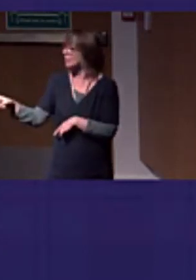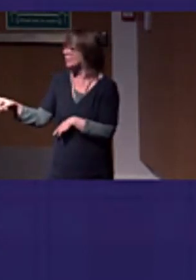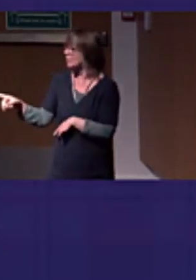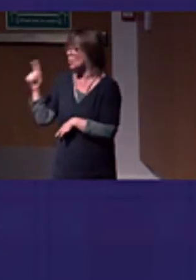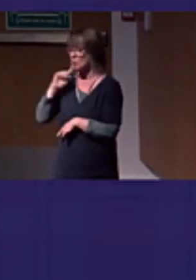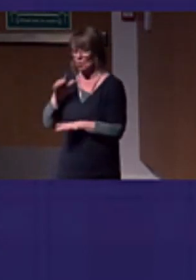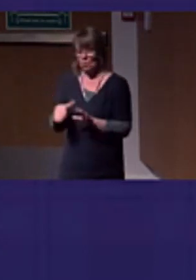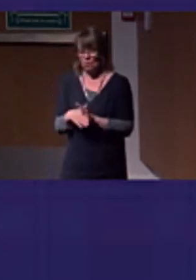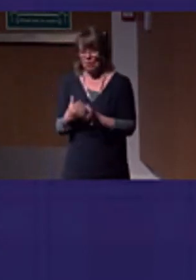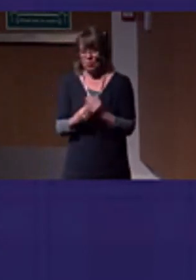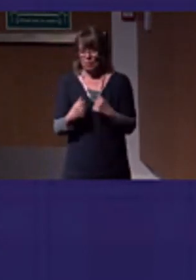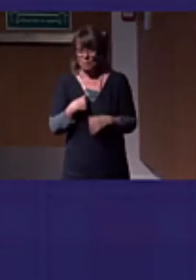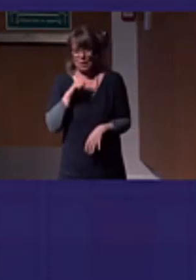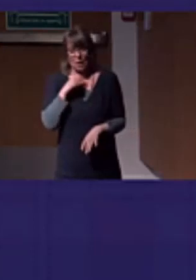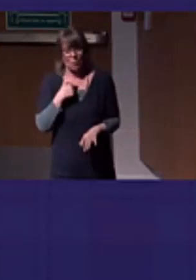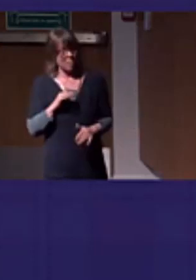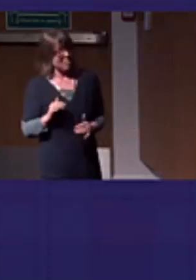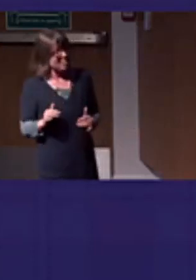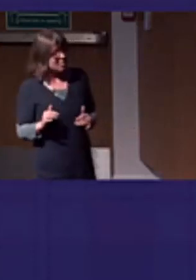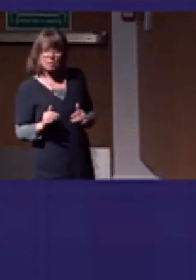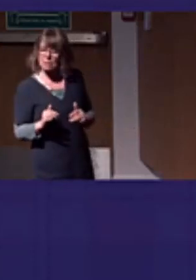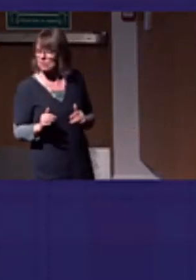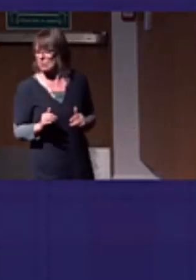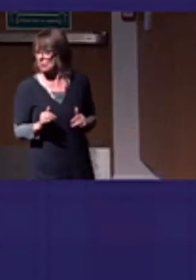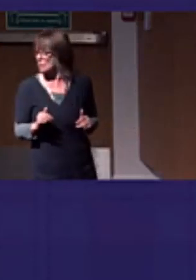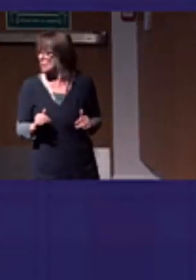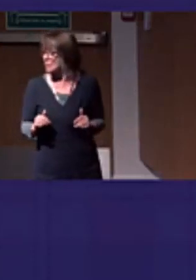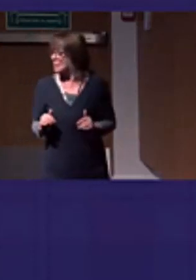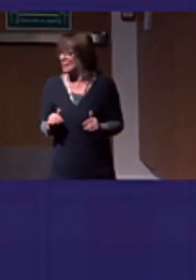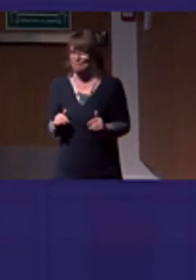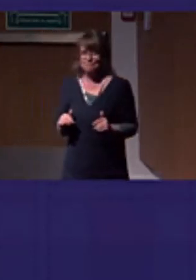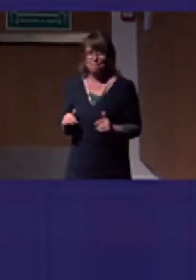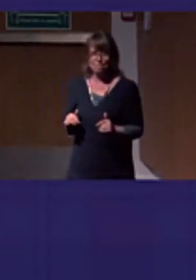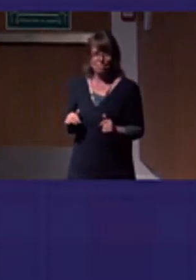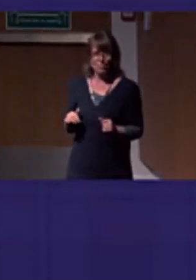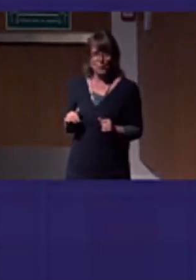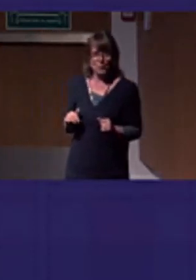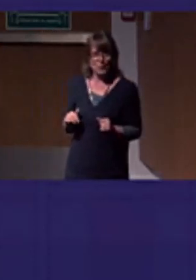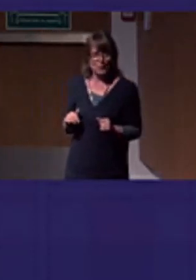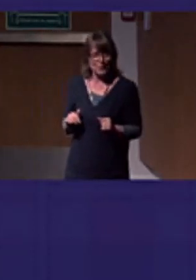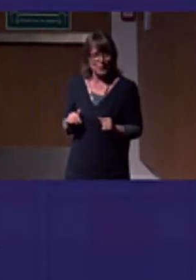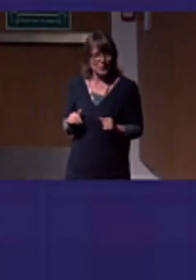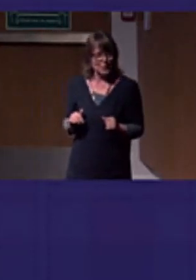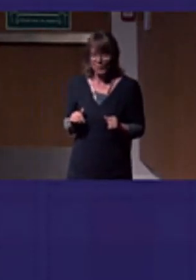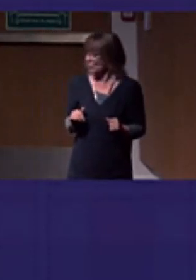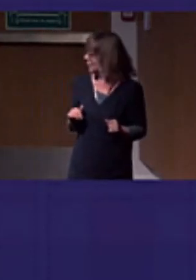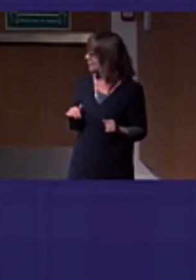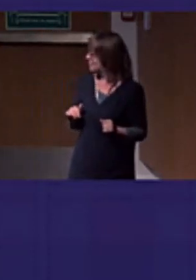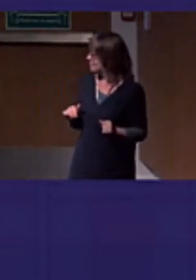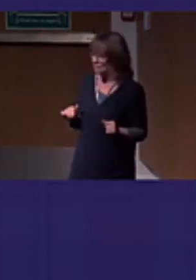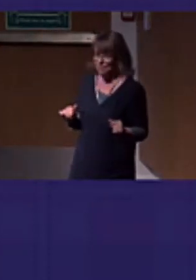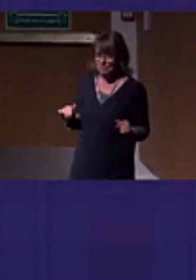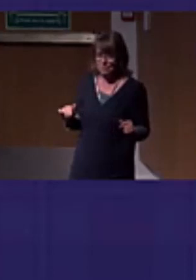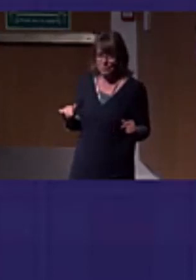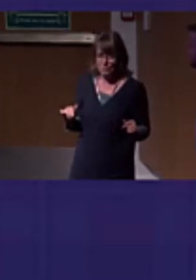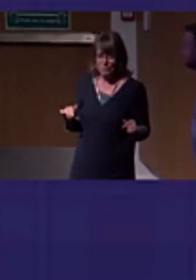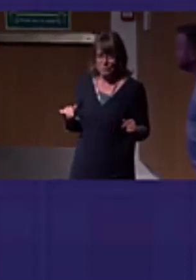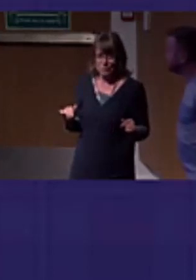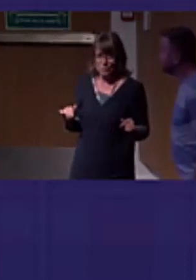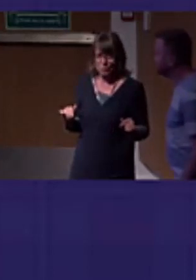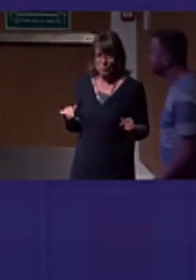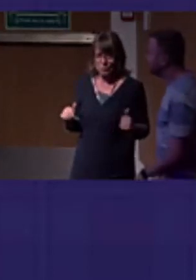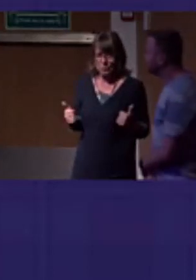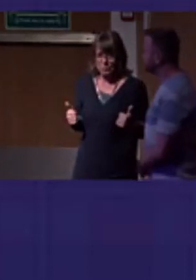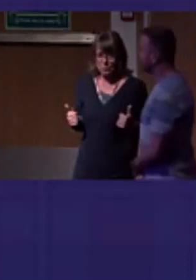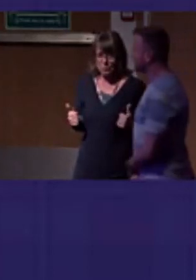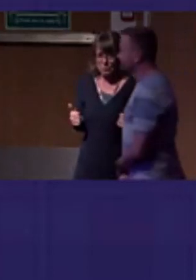me. Donna, could I have you? I don't know what's happening here. Oh, no, neither do I. I'm just lad-lubbing.